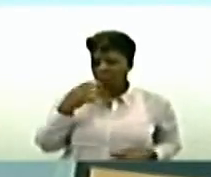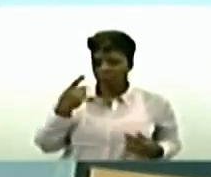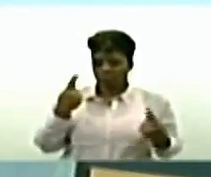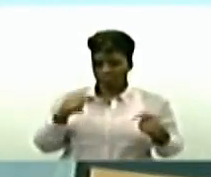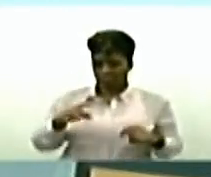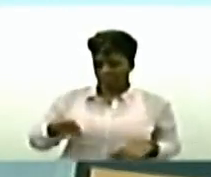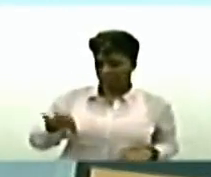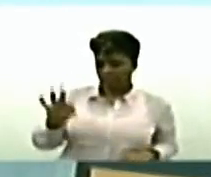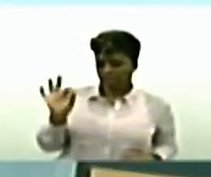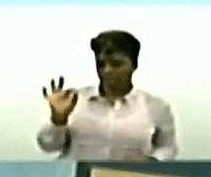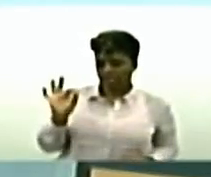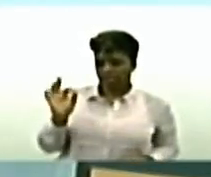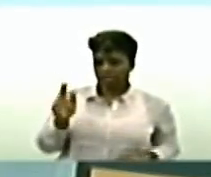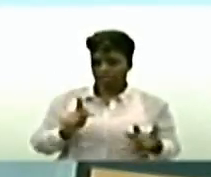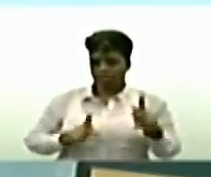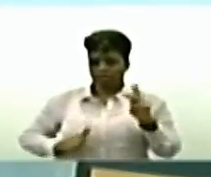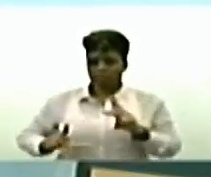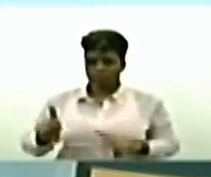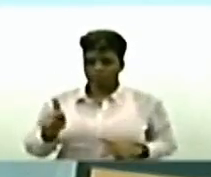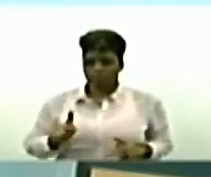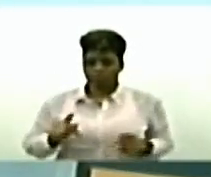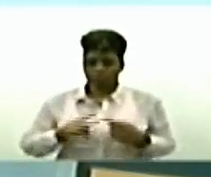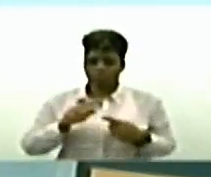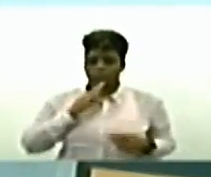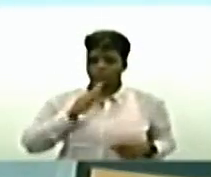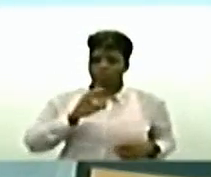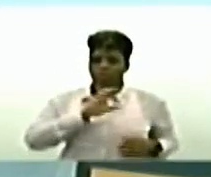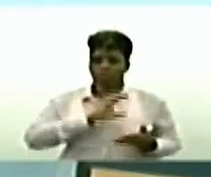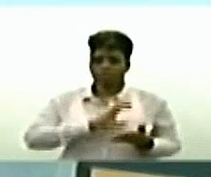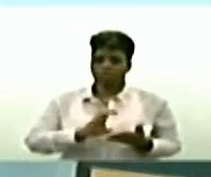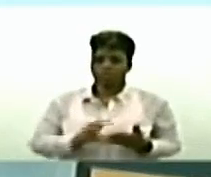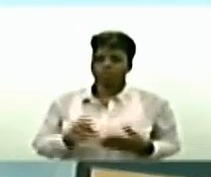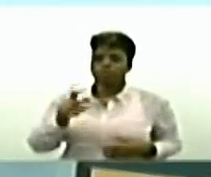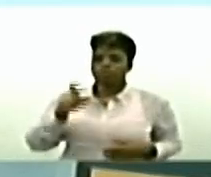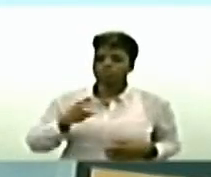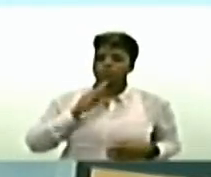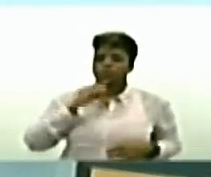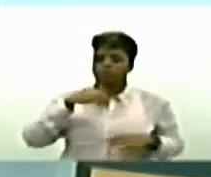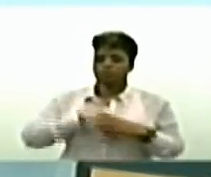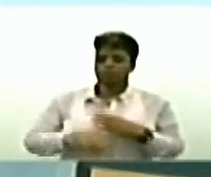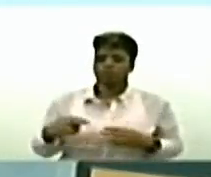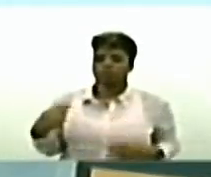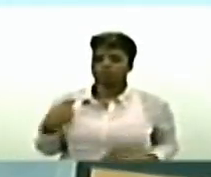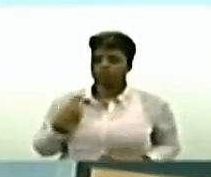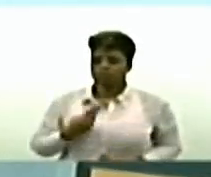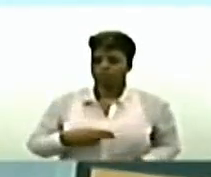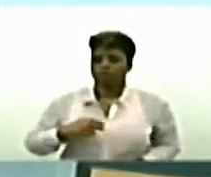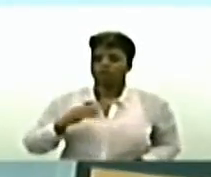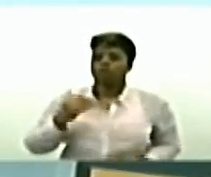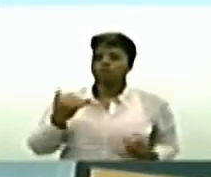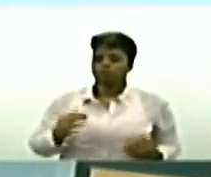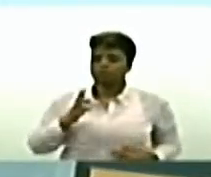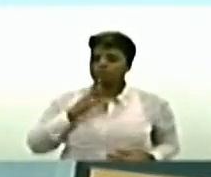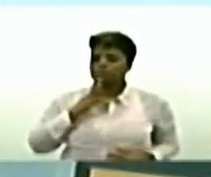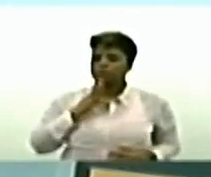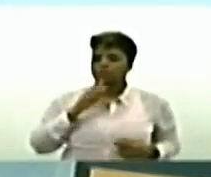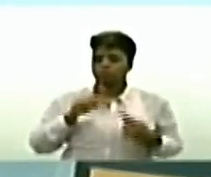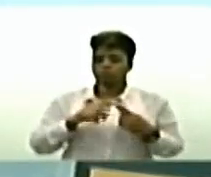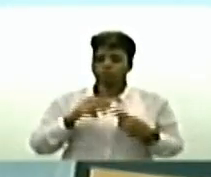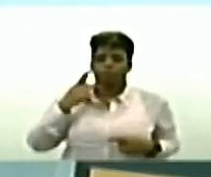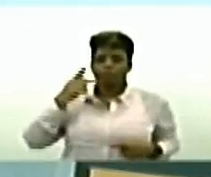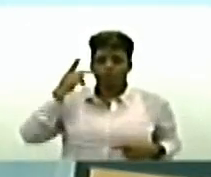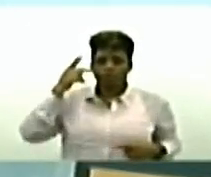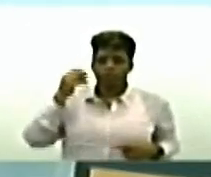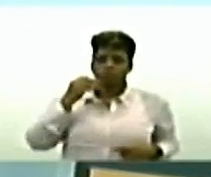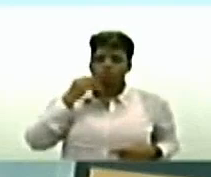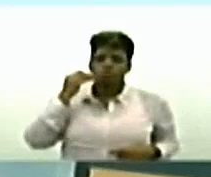people to be clean. This should be ingrained in us. And I'm speaking now to our parents at home.